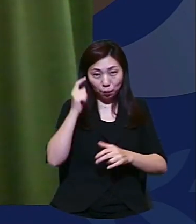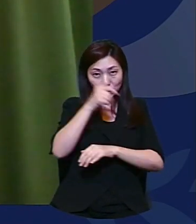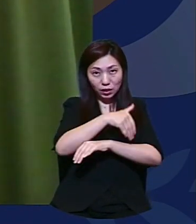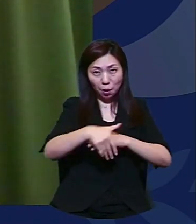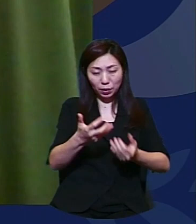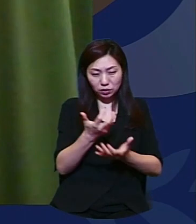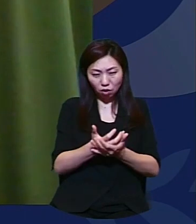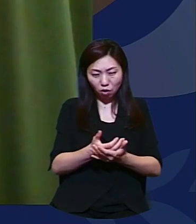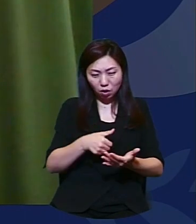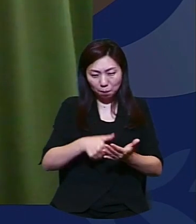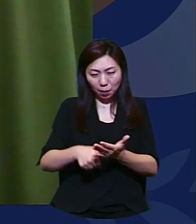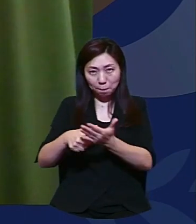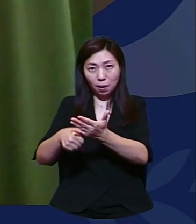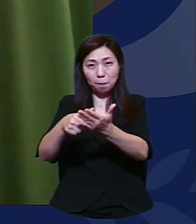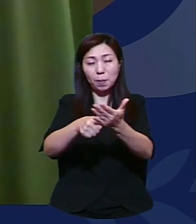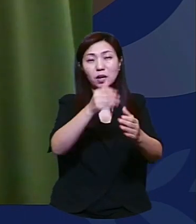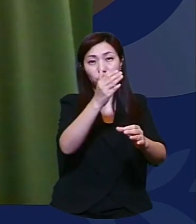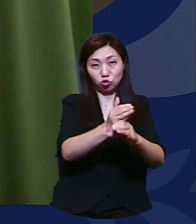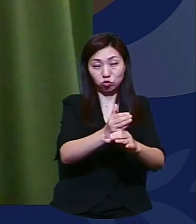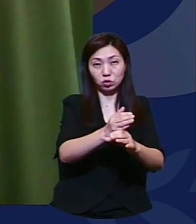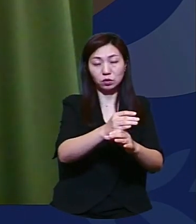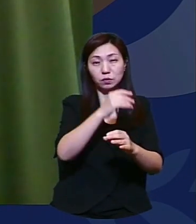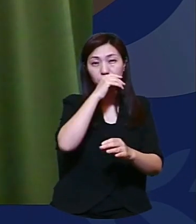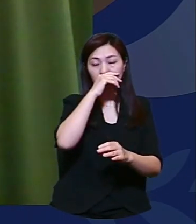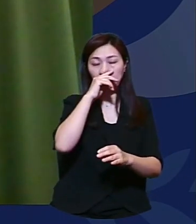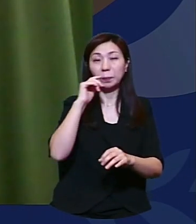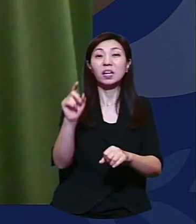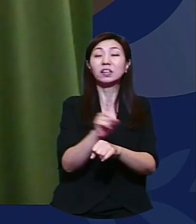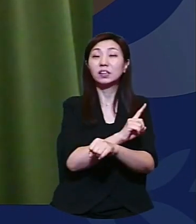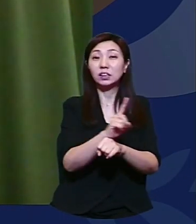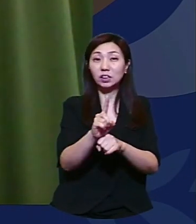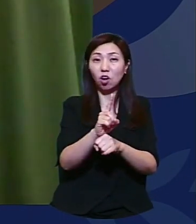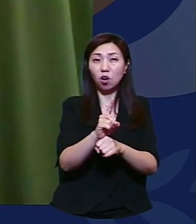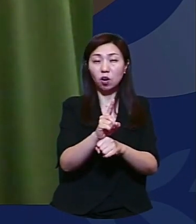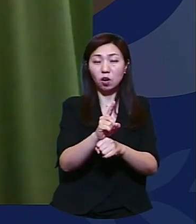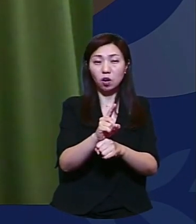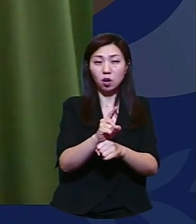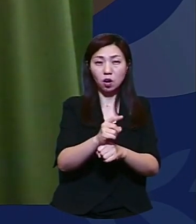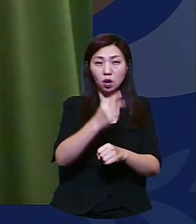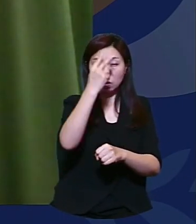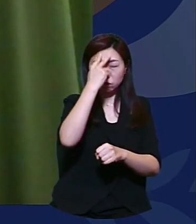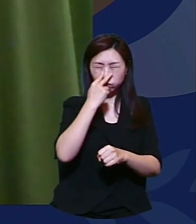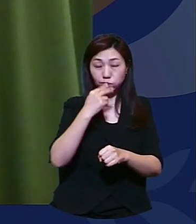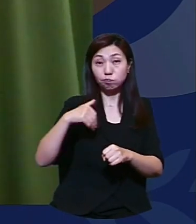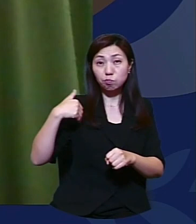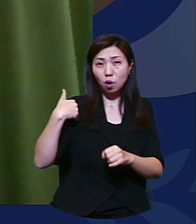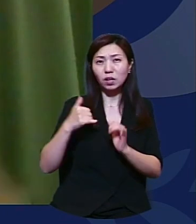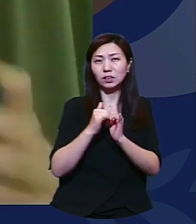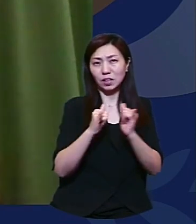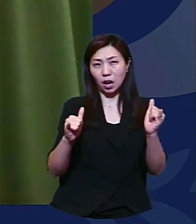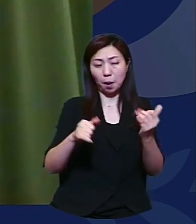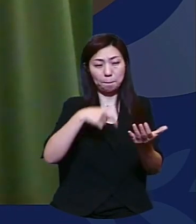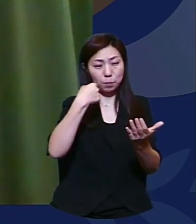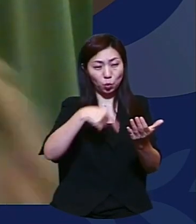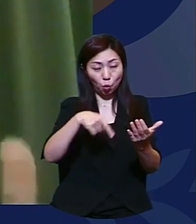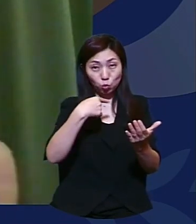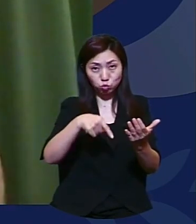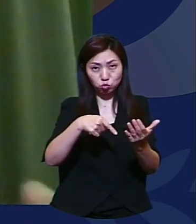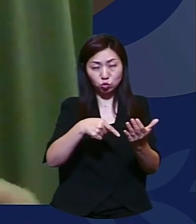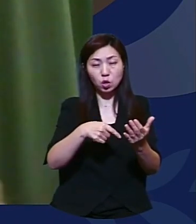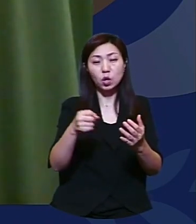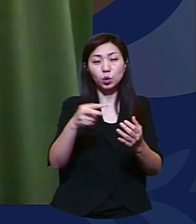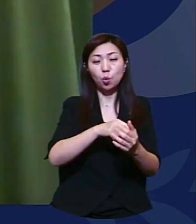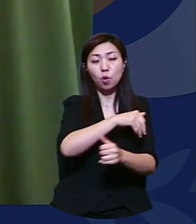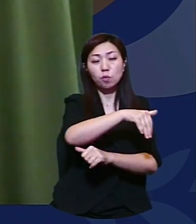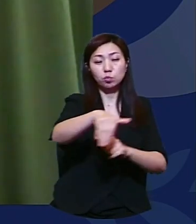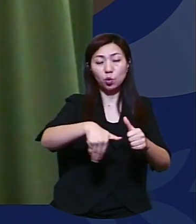our digital strategy implementation, we have a line of effort that is focused exclusively on digital literacy, not just programming around digital